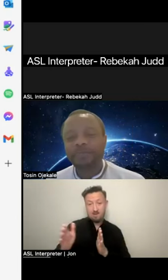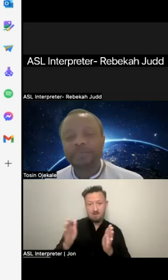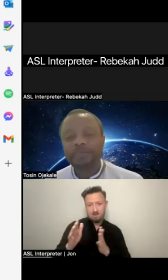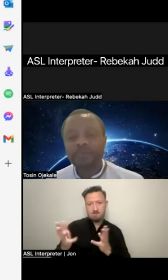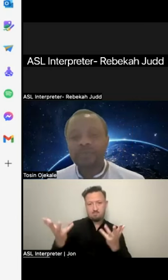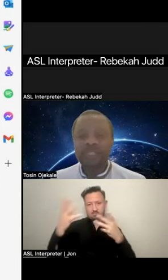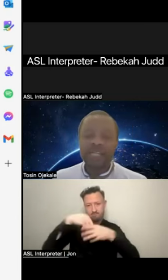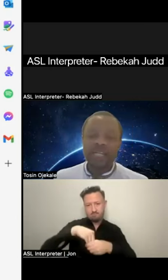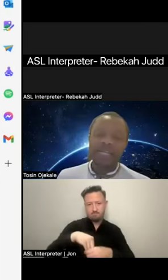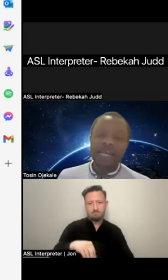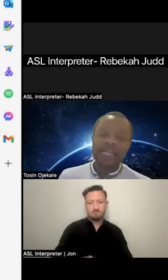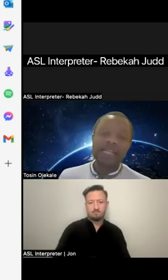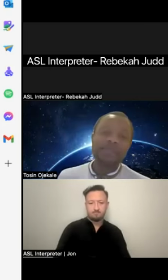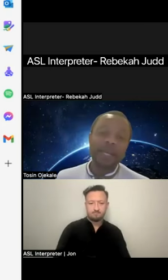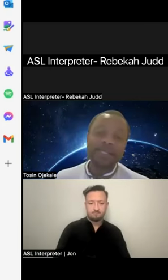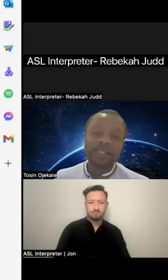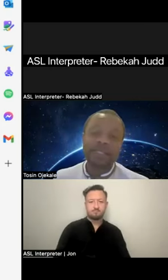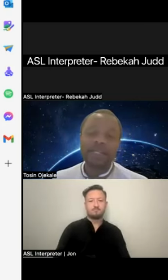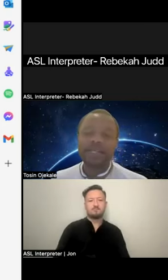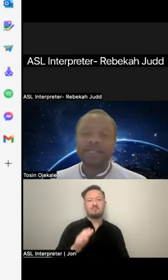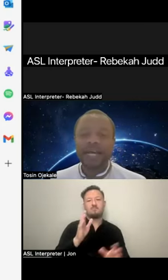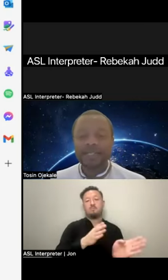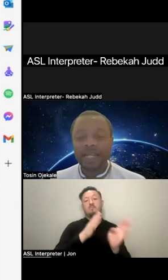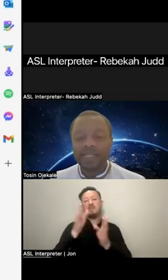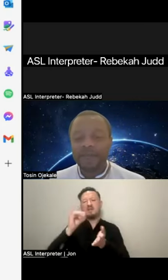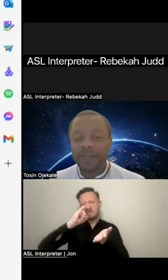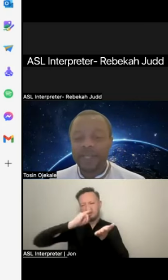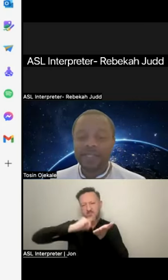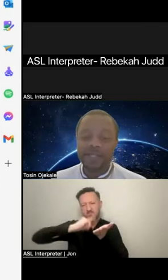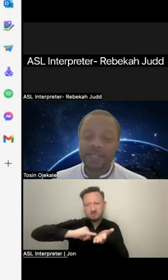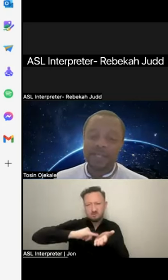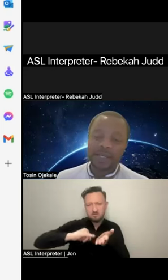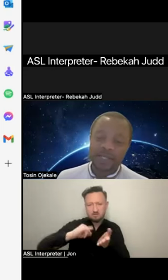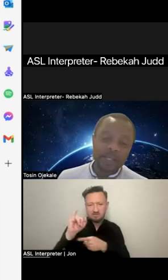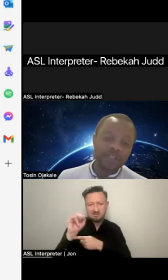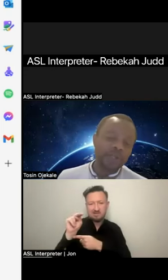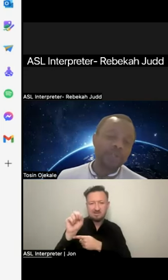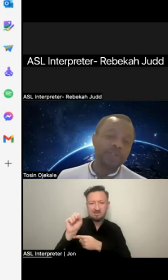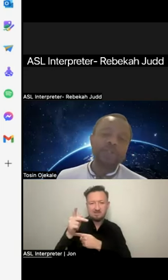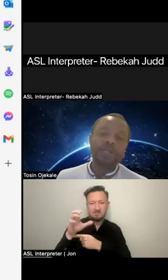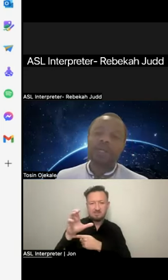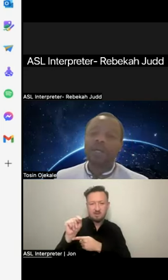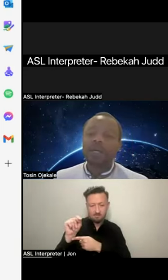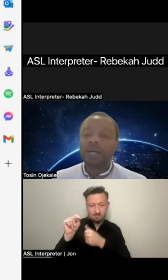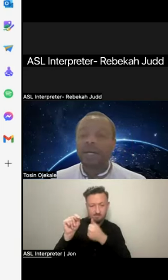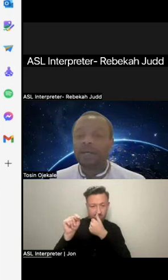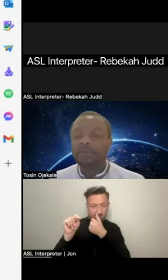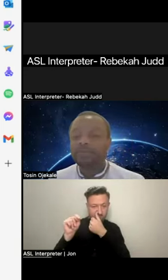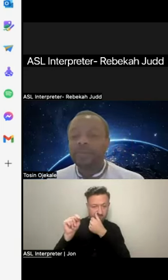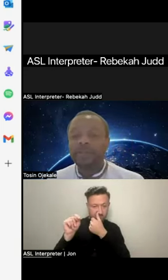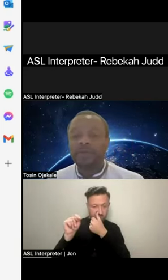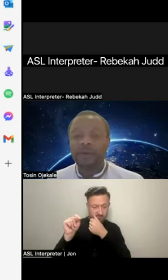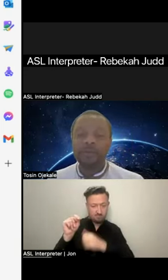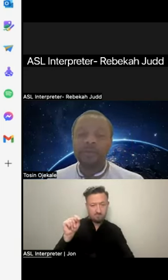Okay. Then inspect. That's the next phase. Inspection